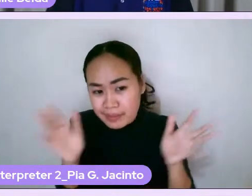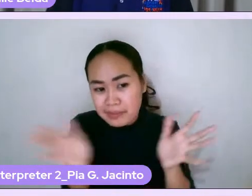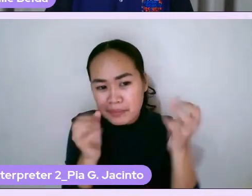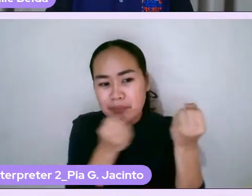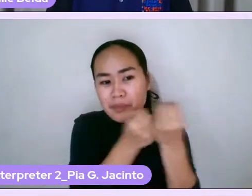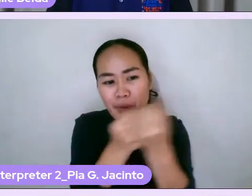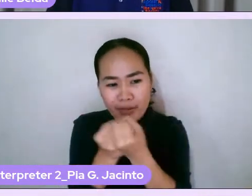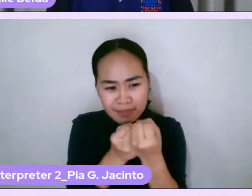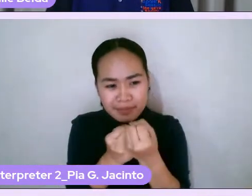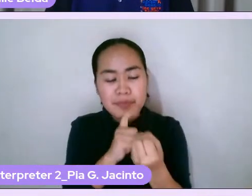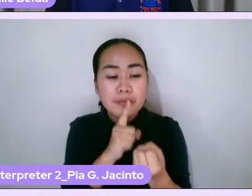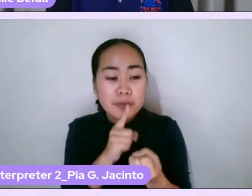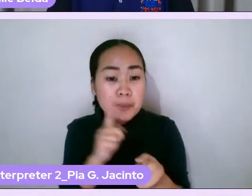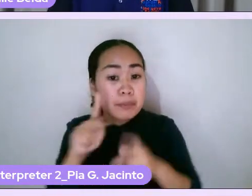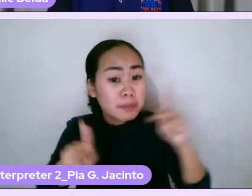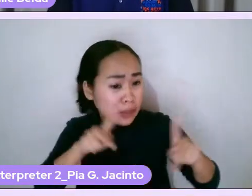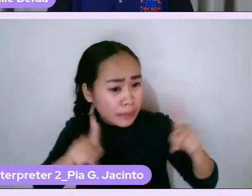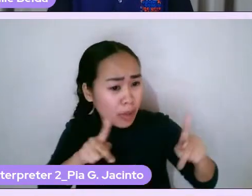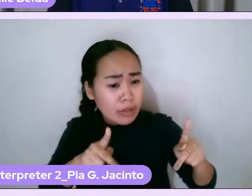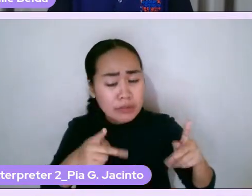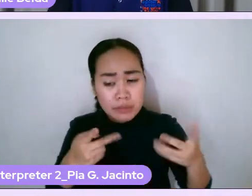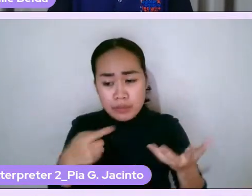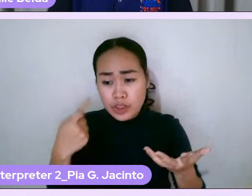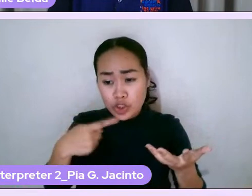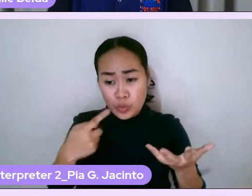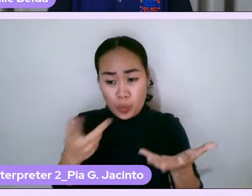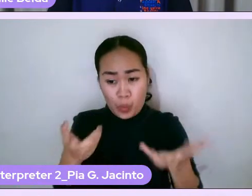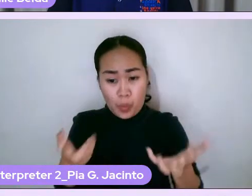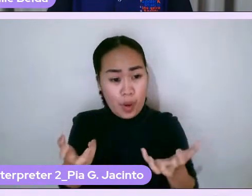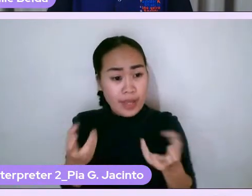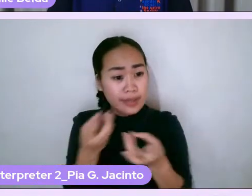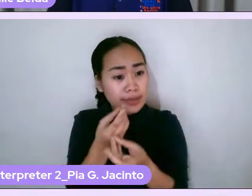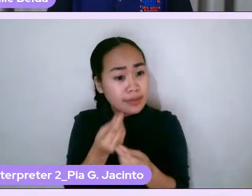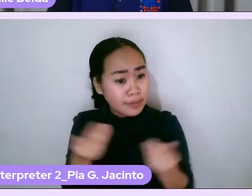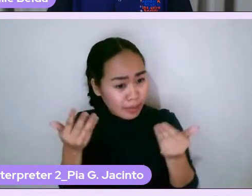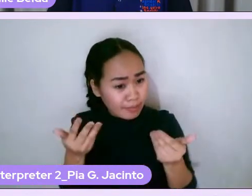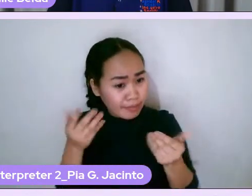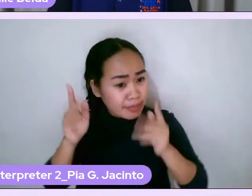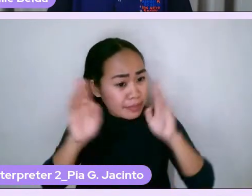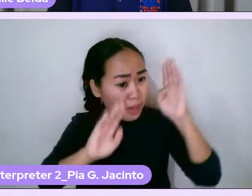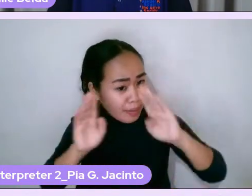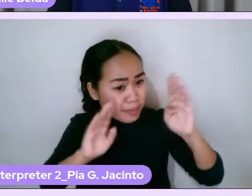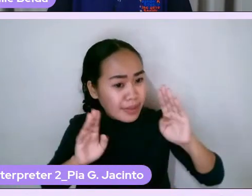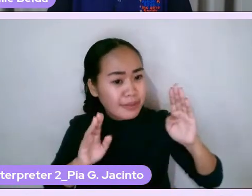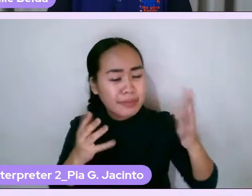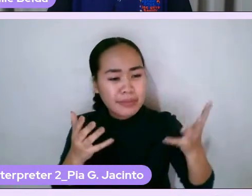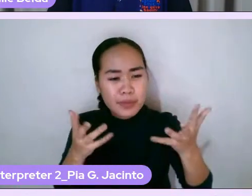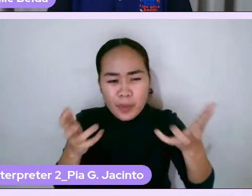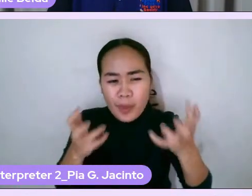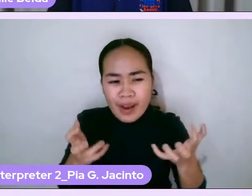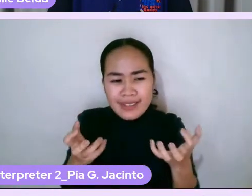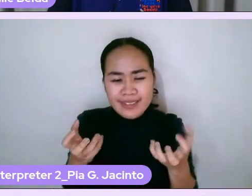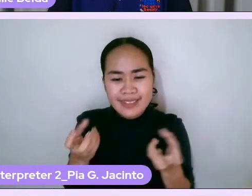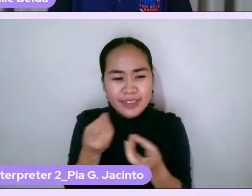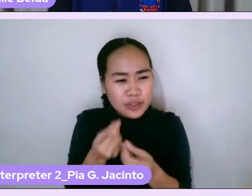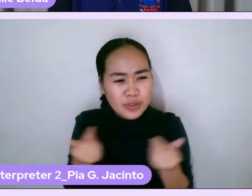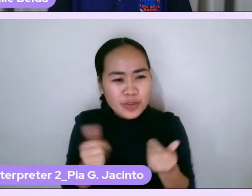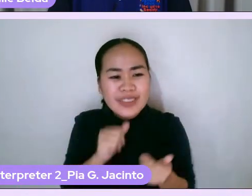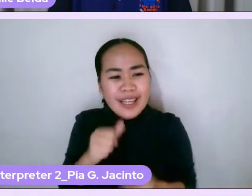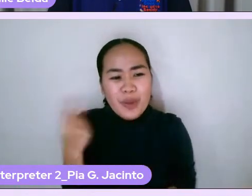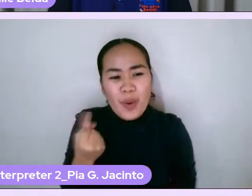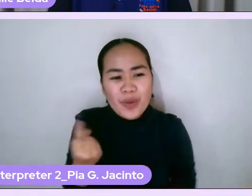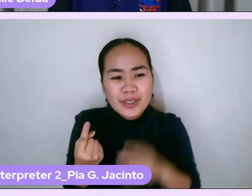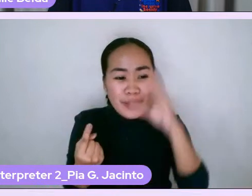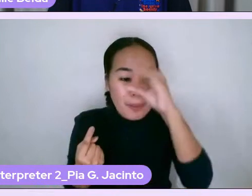And yun na nga, and the people who solve problems and build solutions, right? There aren't just guys. Like, men and women can do this equally.